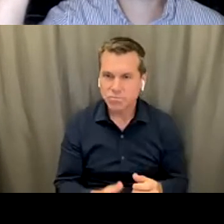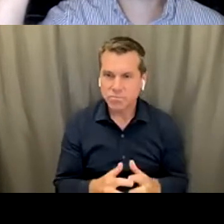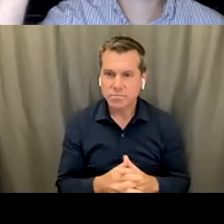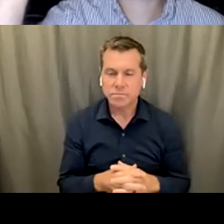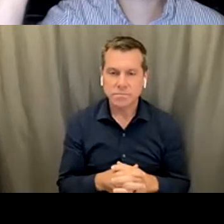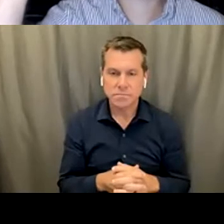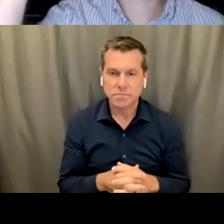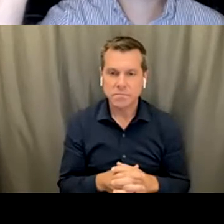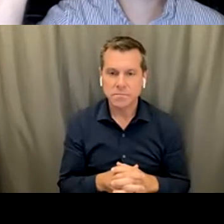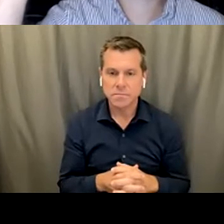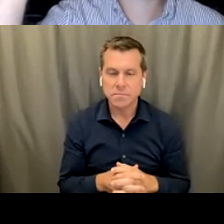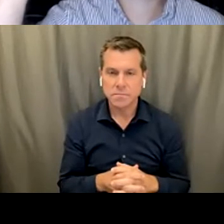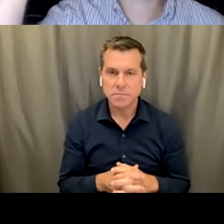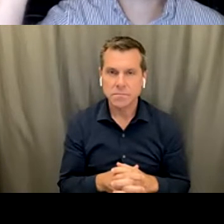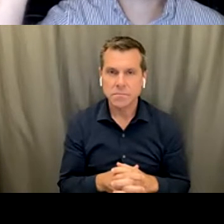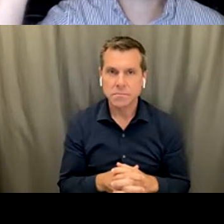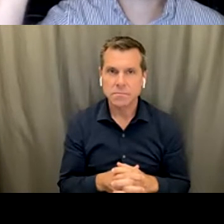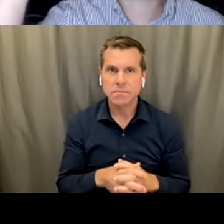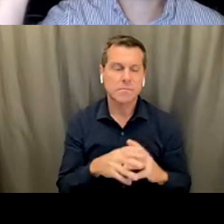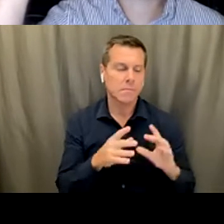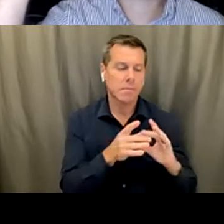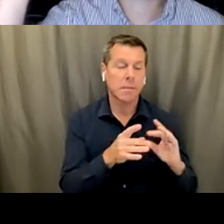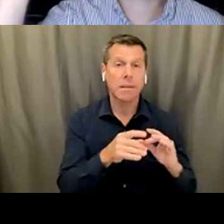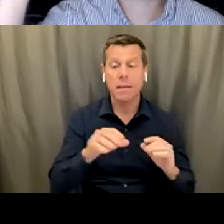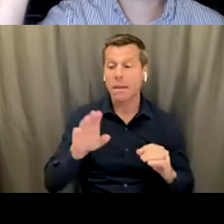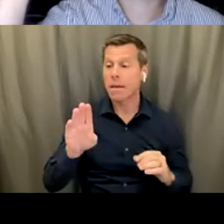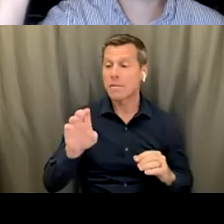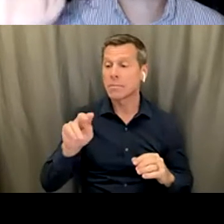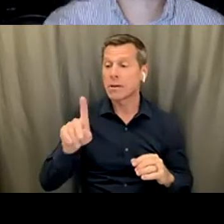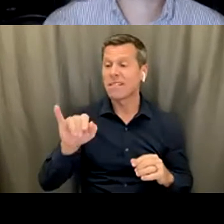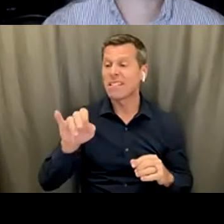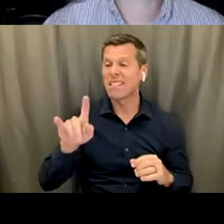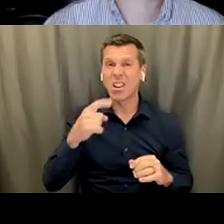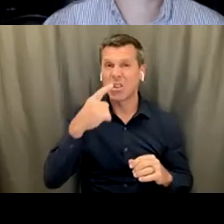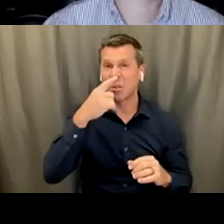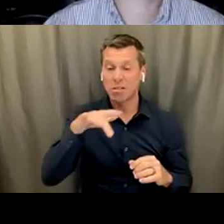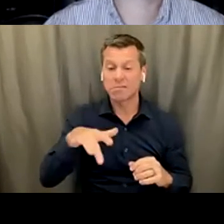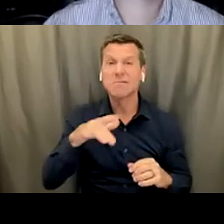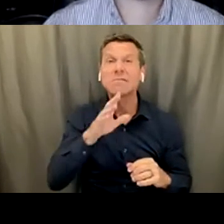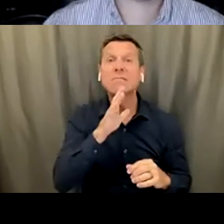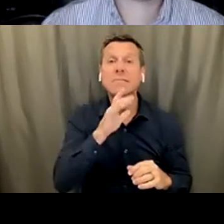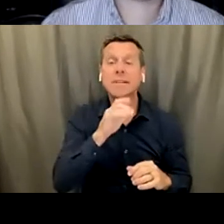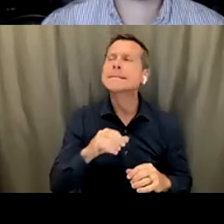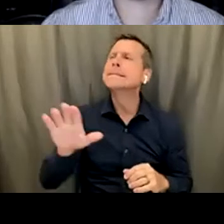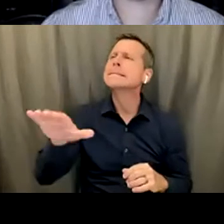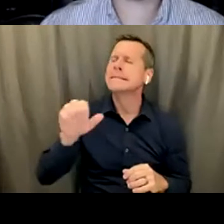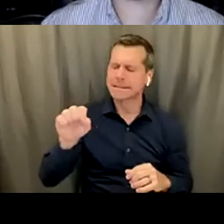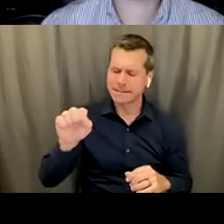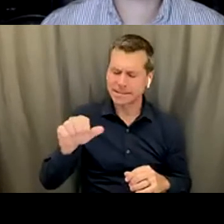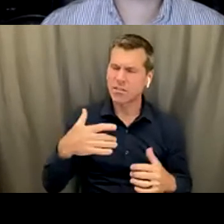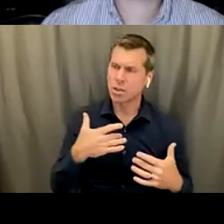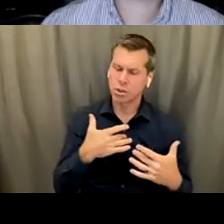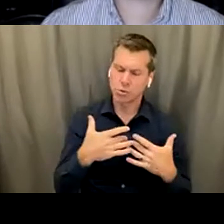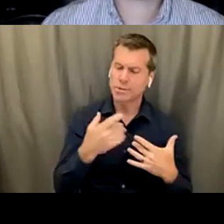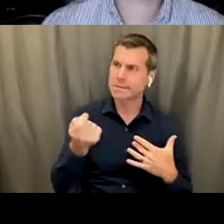Bernadette online. She can ask her question. Bernadette, if you could unmute. Yes, Yeah. I guess I just have more of a concern. You had